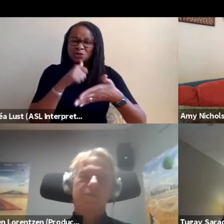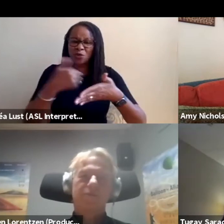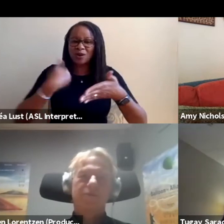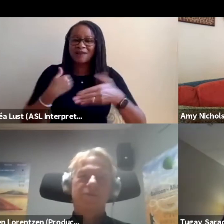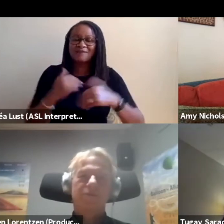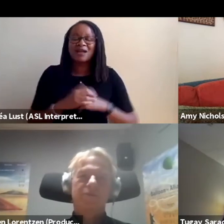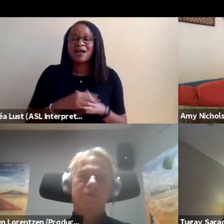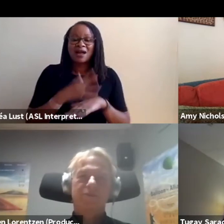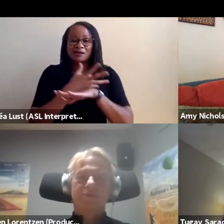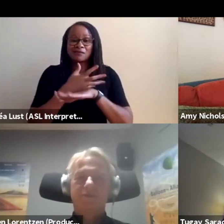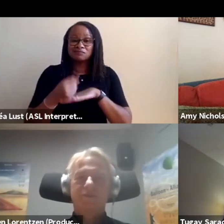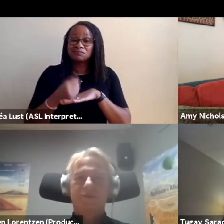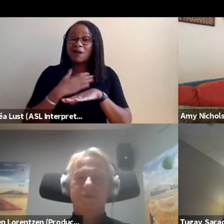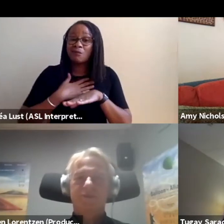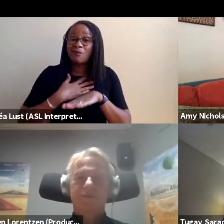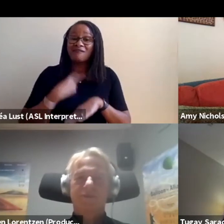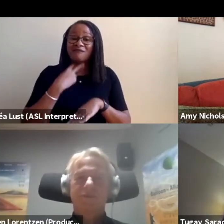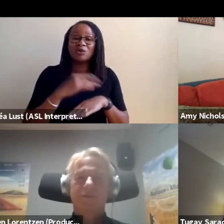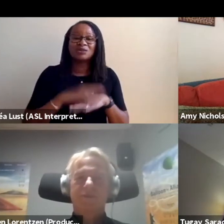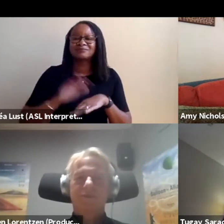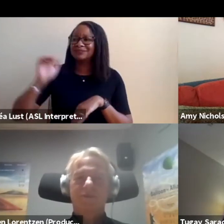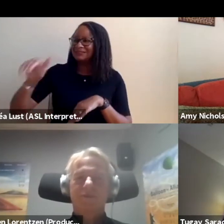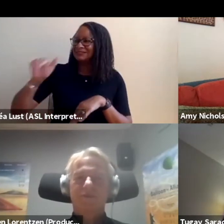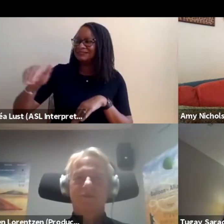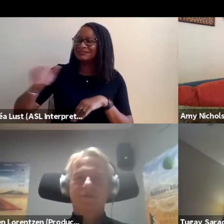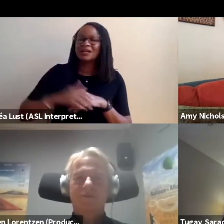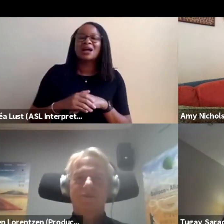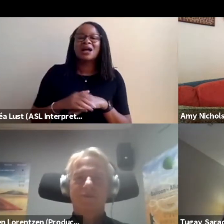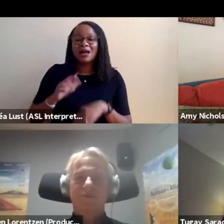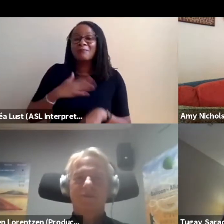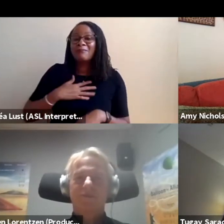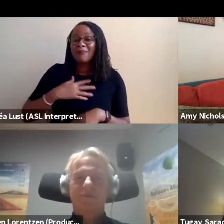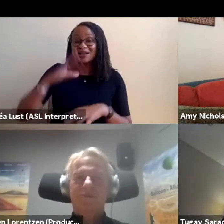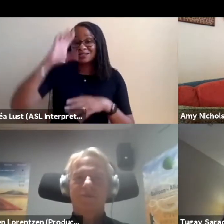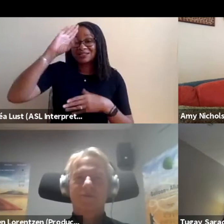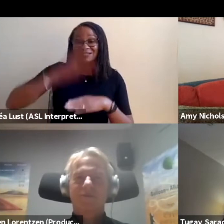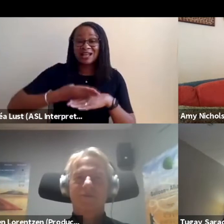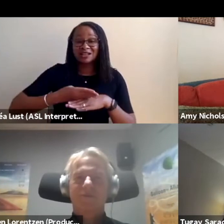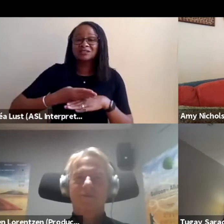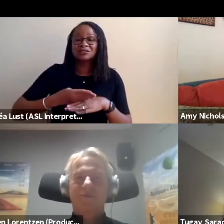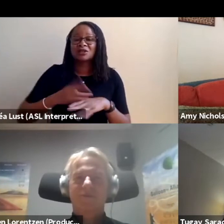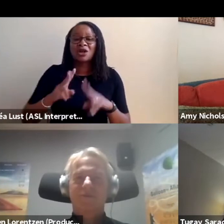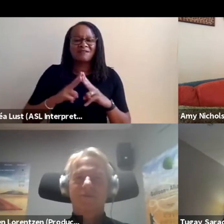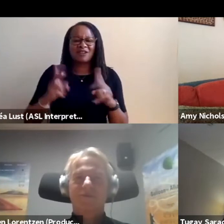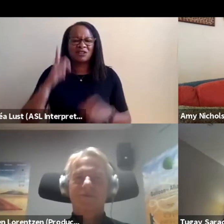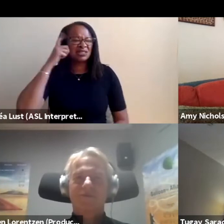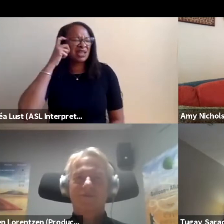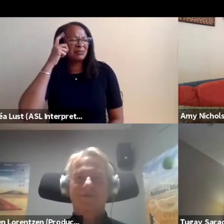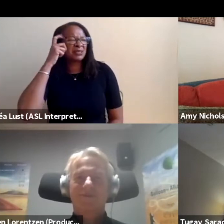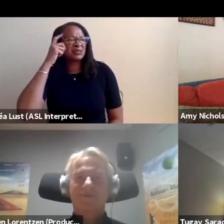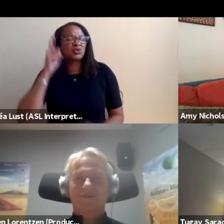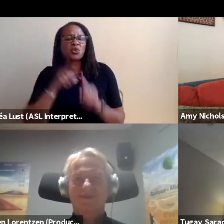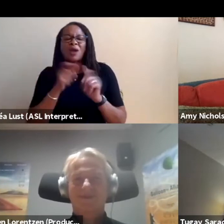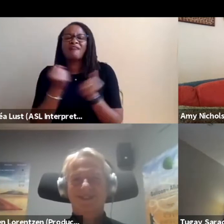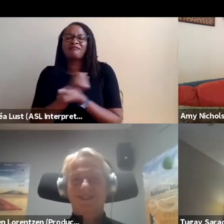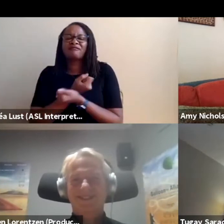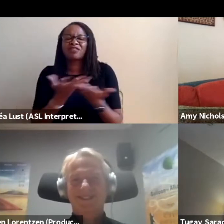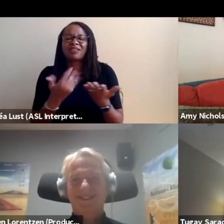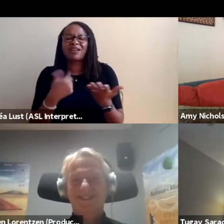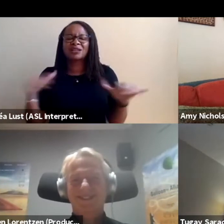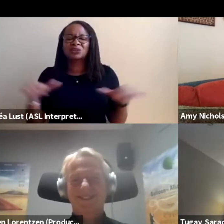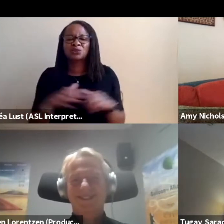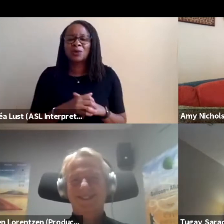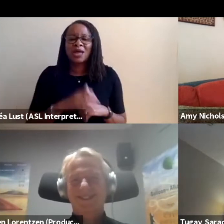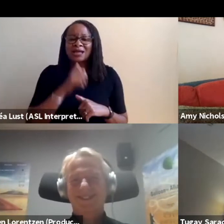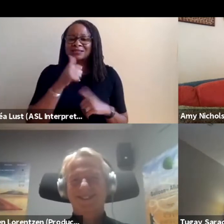my boys, my sons, and they were really, they were so skeptical to every single thing I do. I didn't have